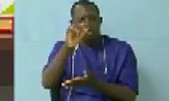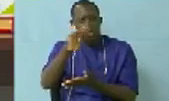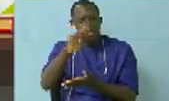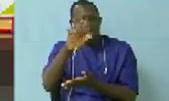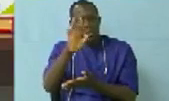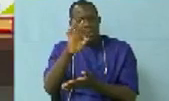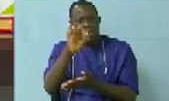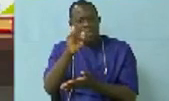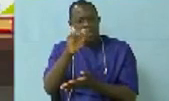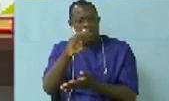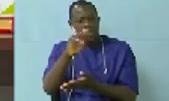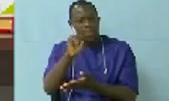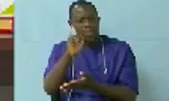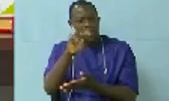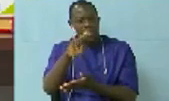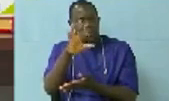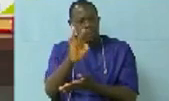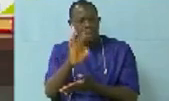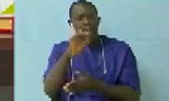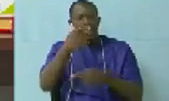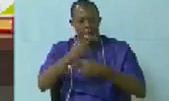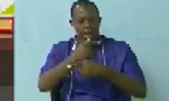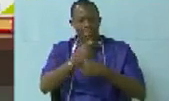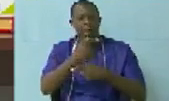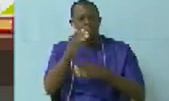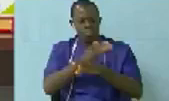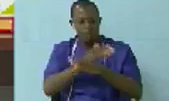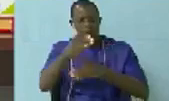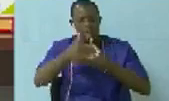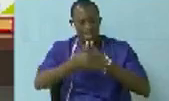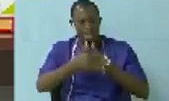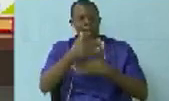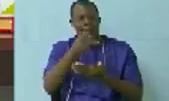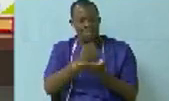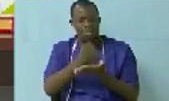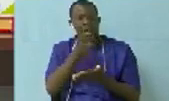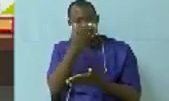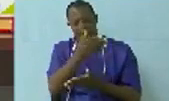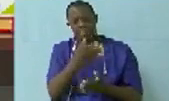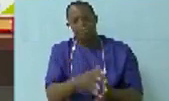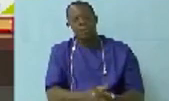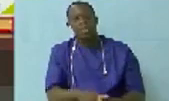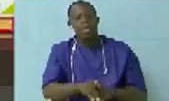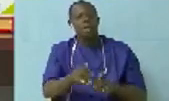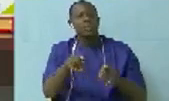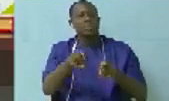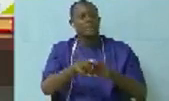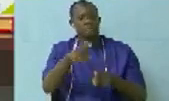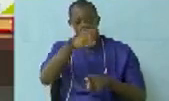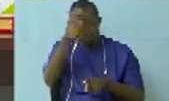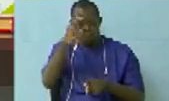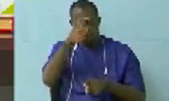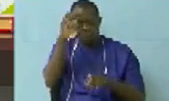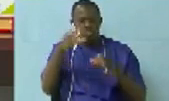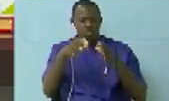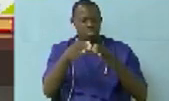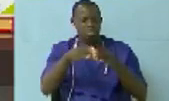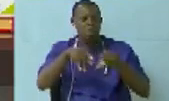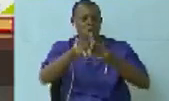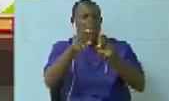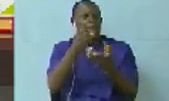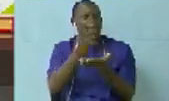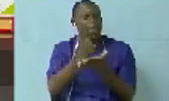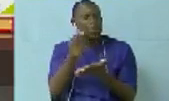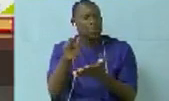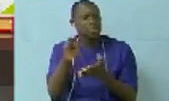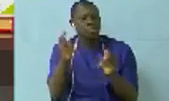the Continent Bank la bundale la Continent Bank la bundale be Gambia jang. I also worked with the Continent Bank briefly. Then from